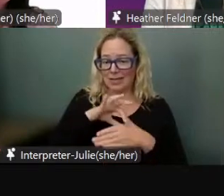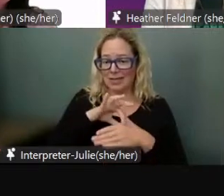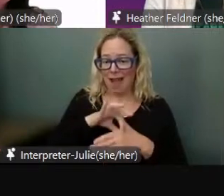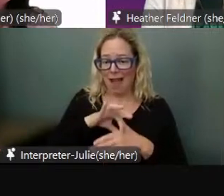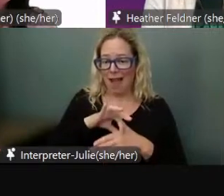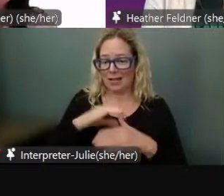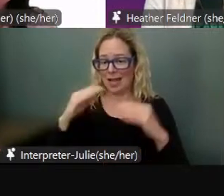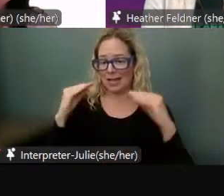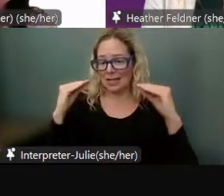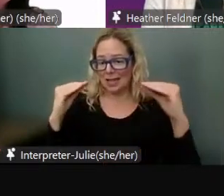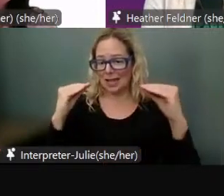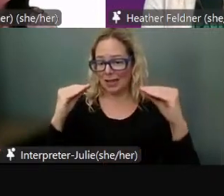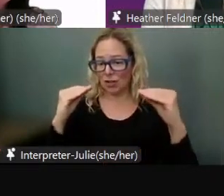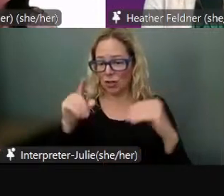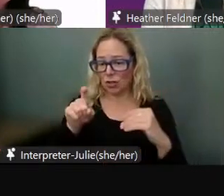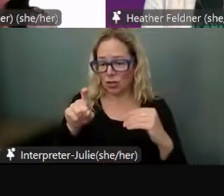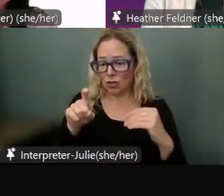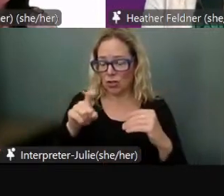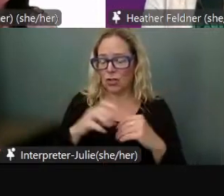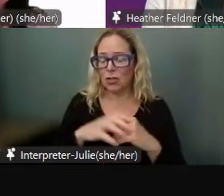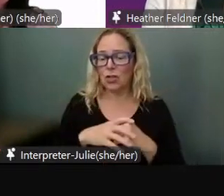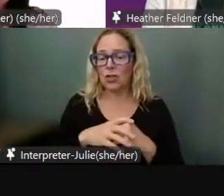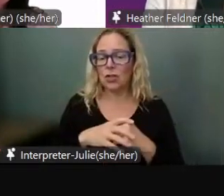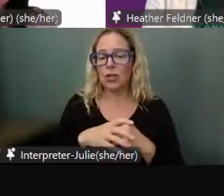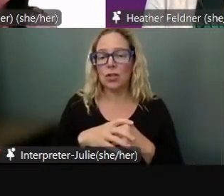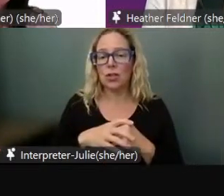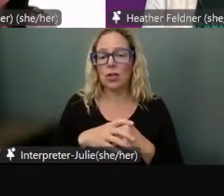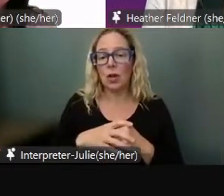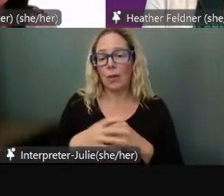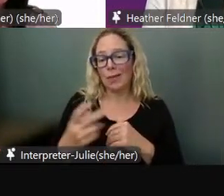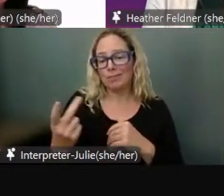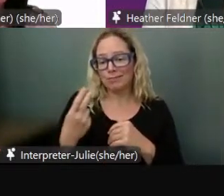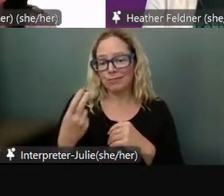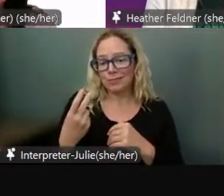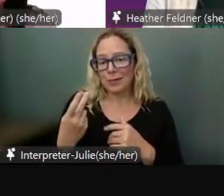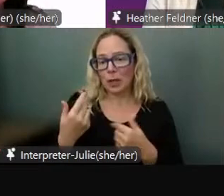And for Dr. Feldner and I, we tried to be